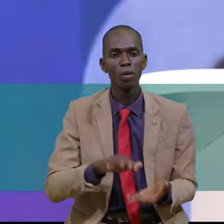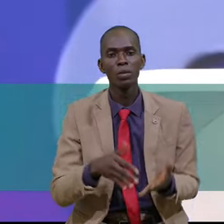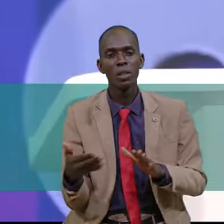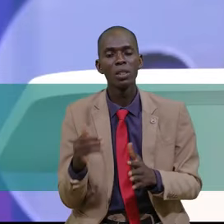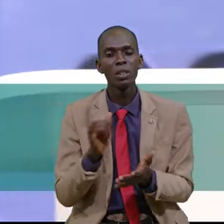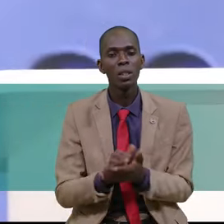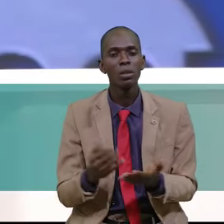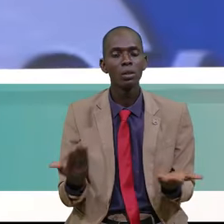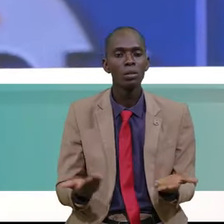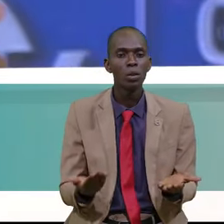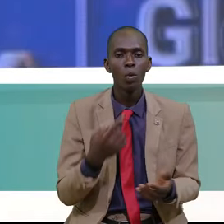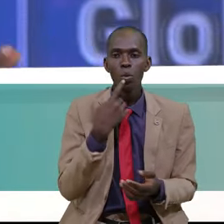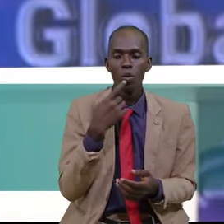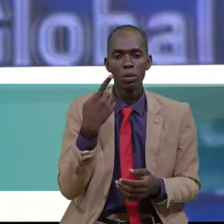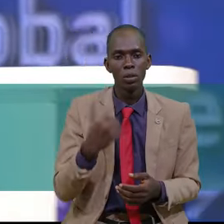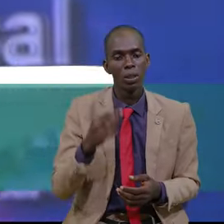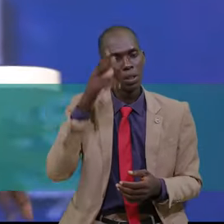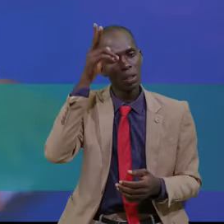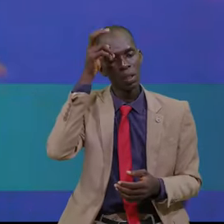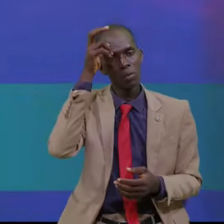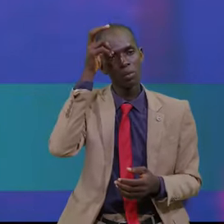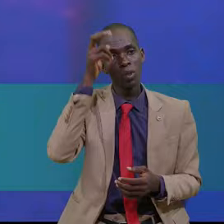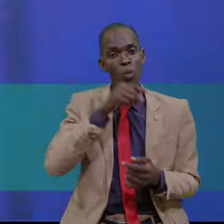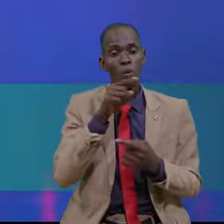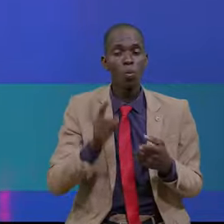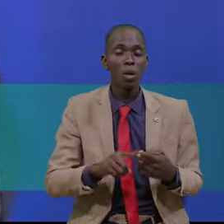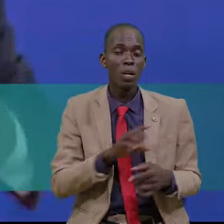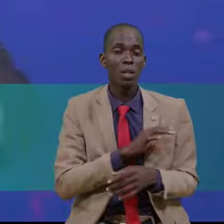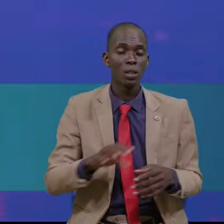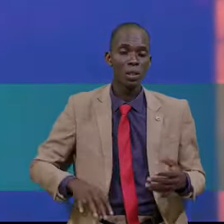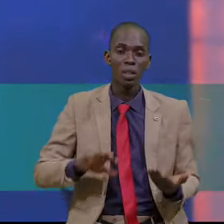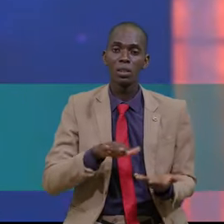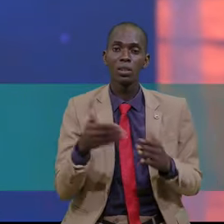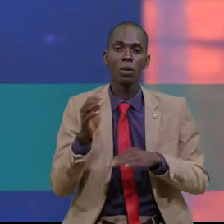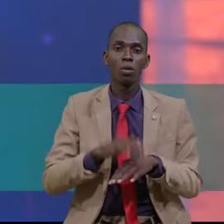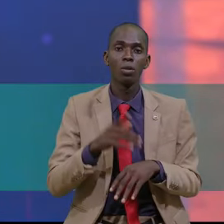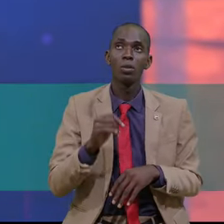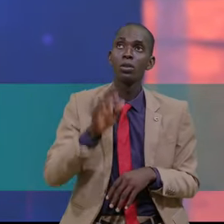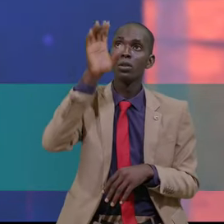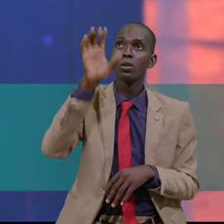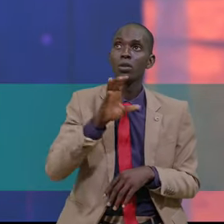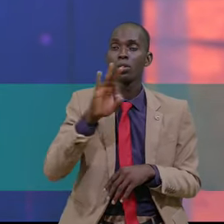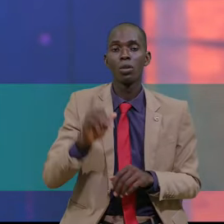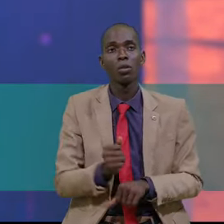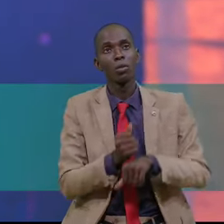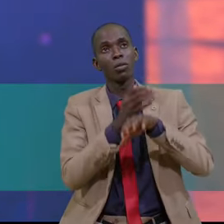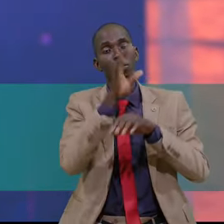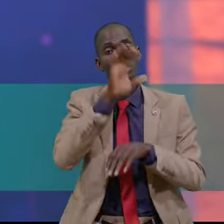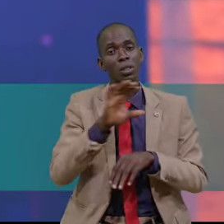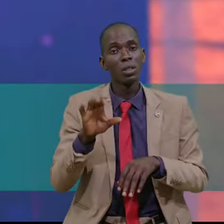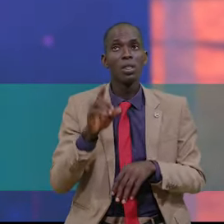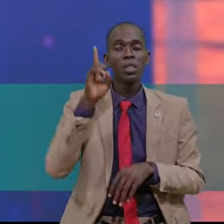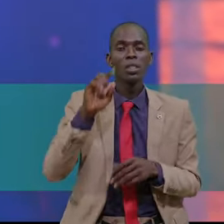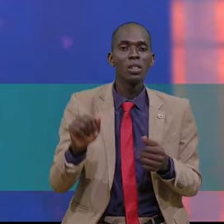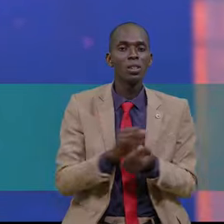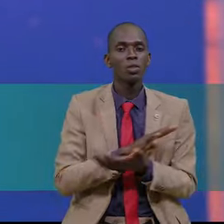that is the devil when Christ died on the cross of Calvary he destroyed the power of the